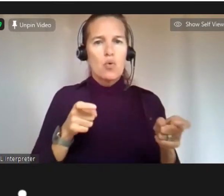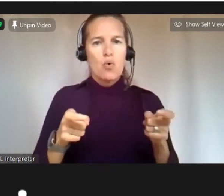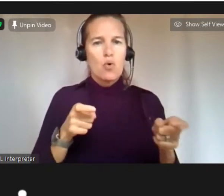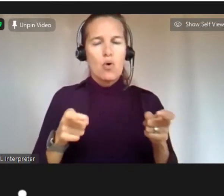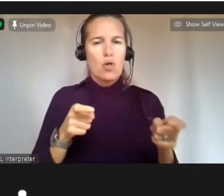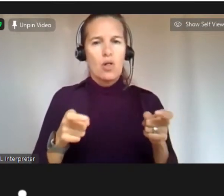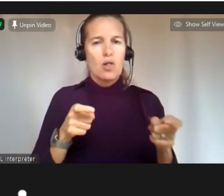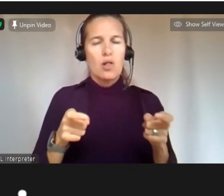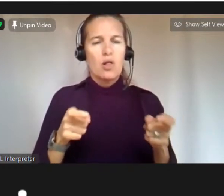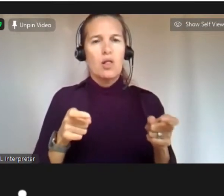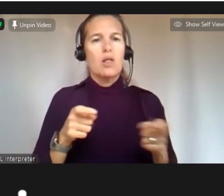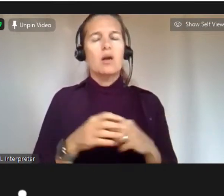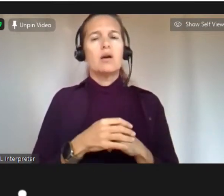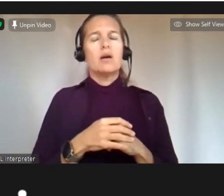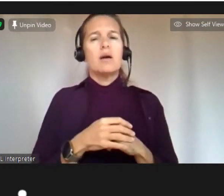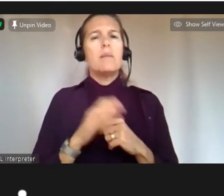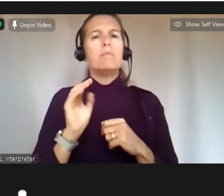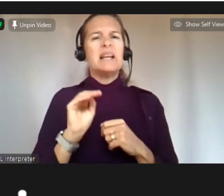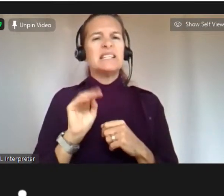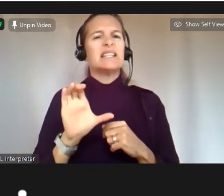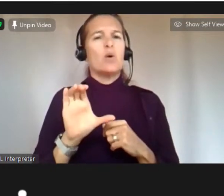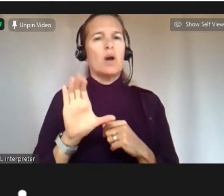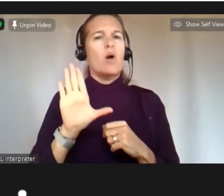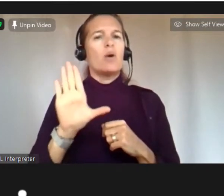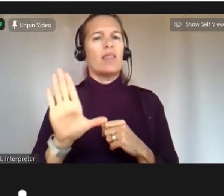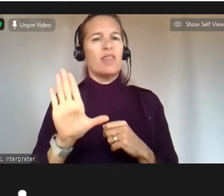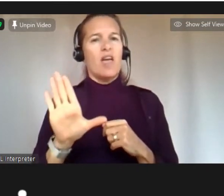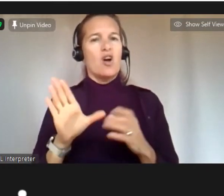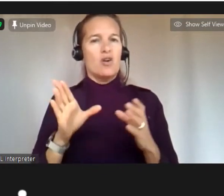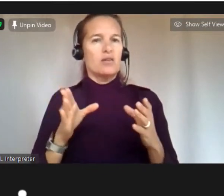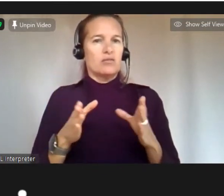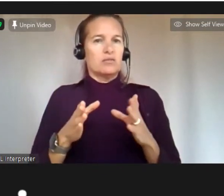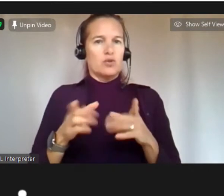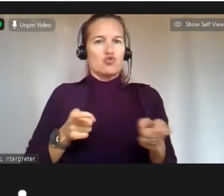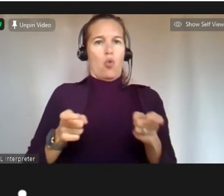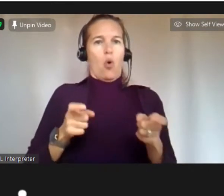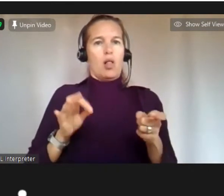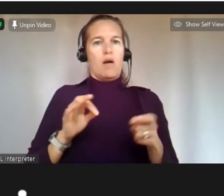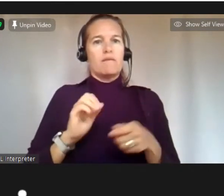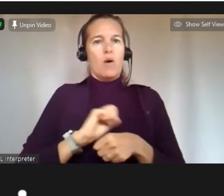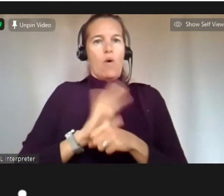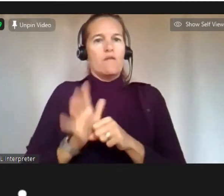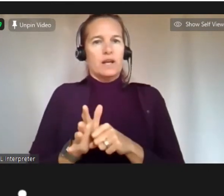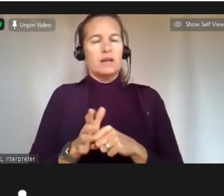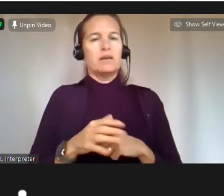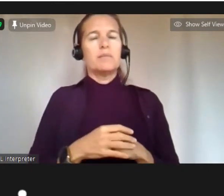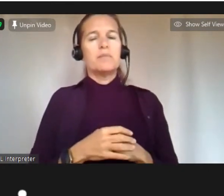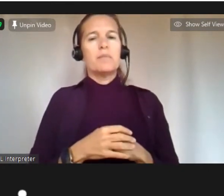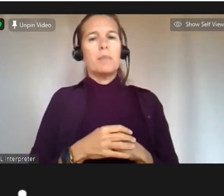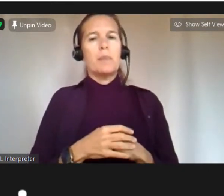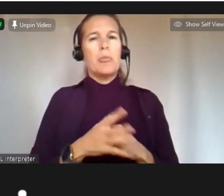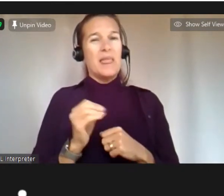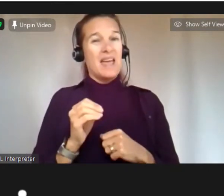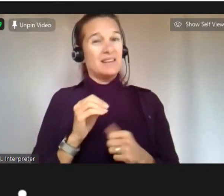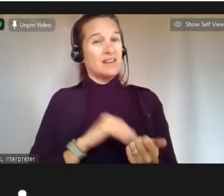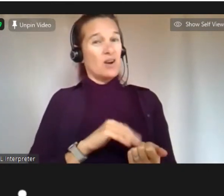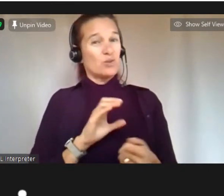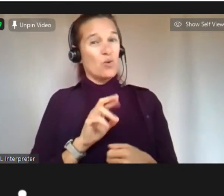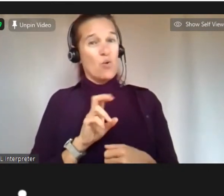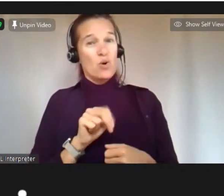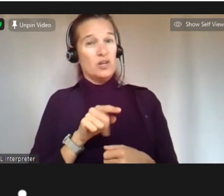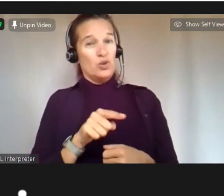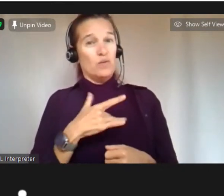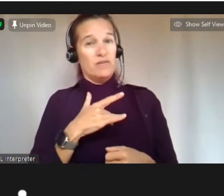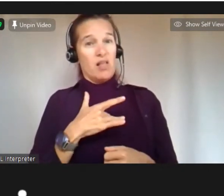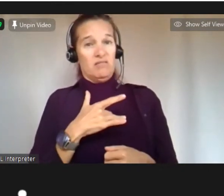is dealing with COVID-19. And you, Dr. Coren, you kind of said that you didn't think that was a